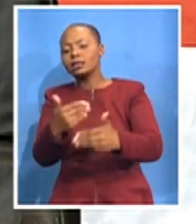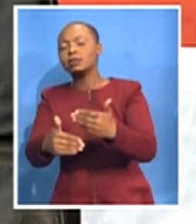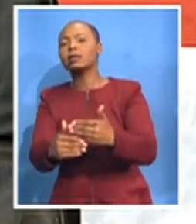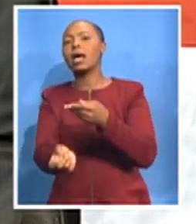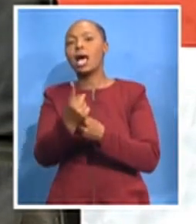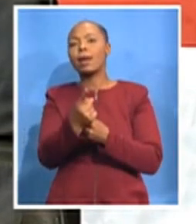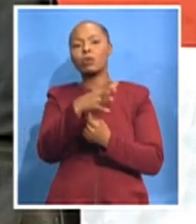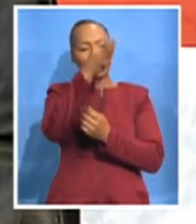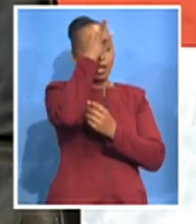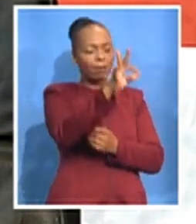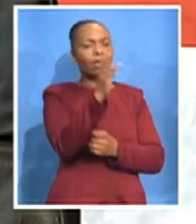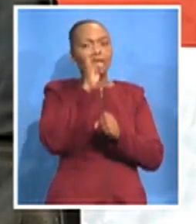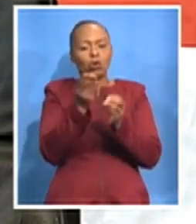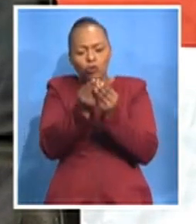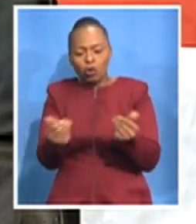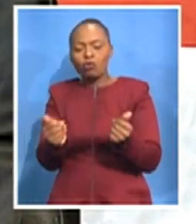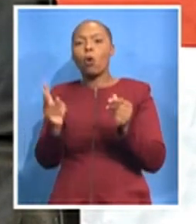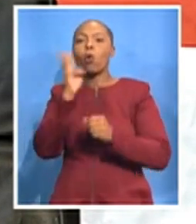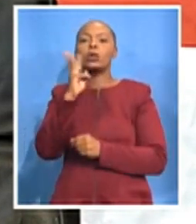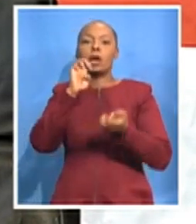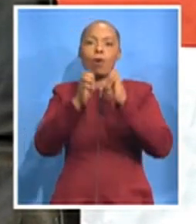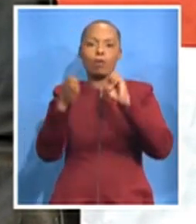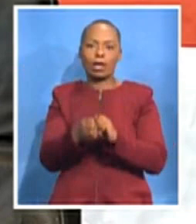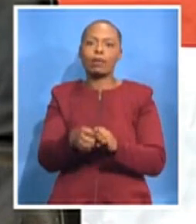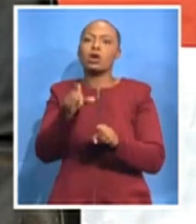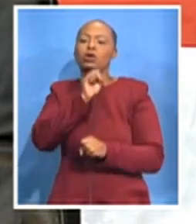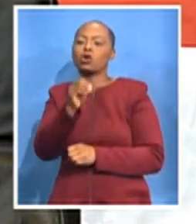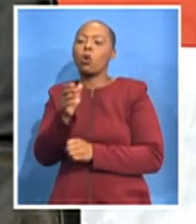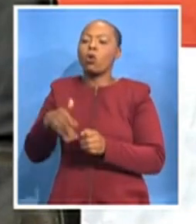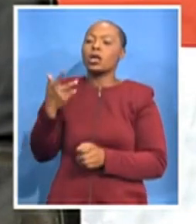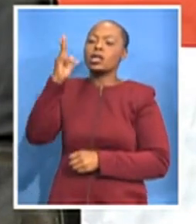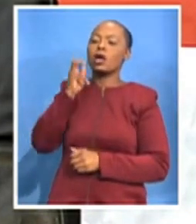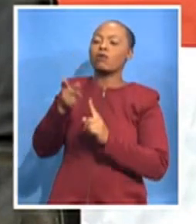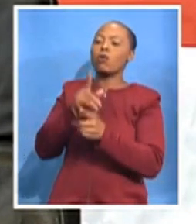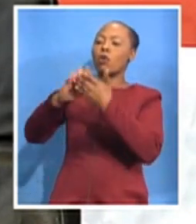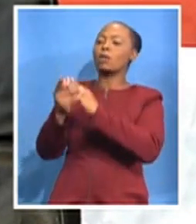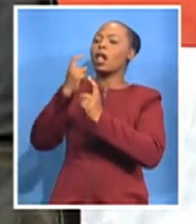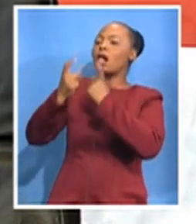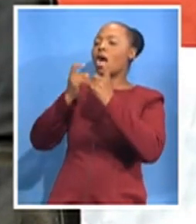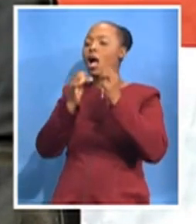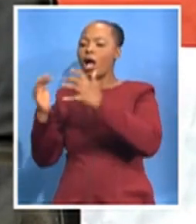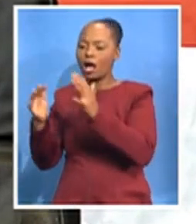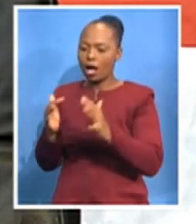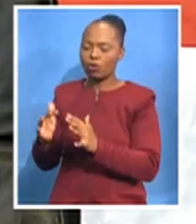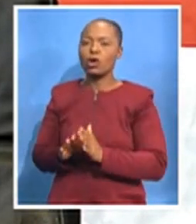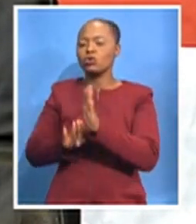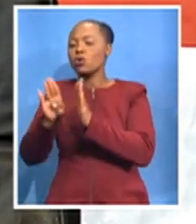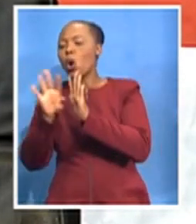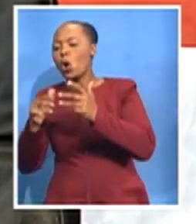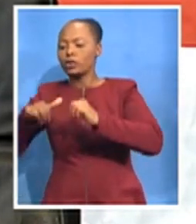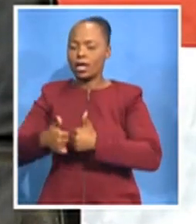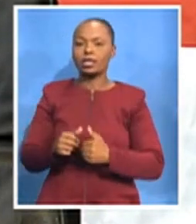problem. So this has happened in 2019 already, and a disaster was declared in